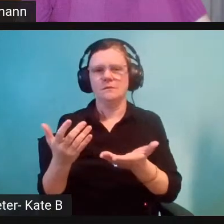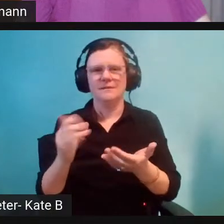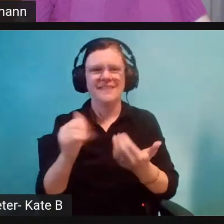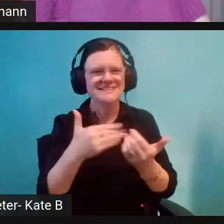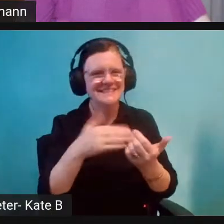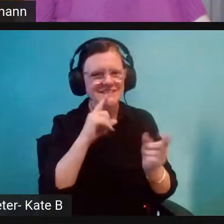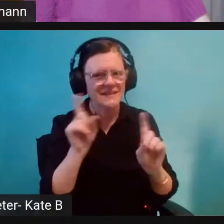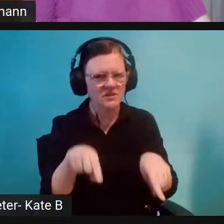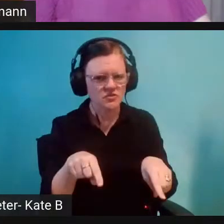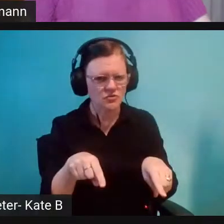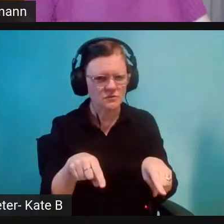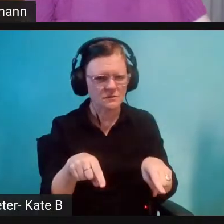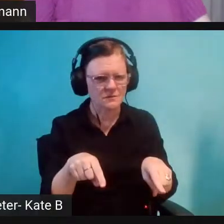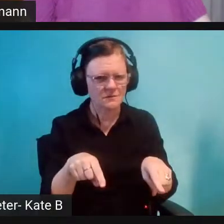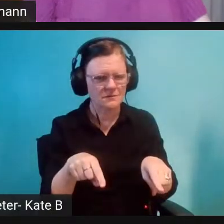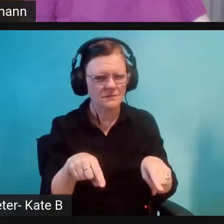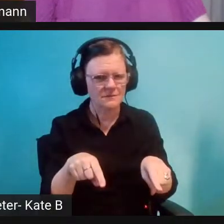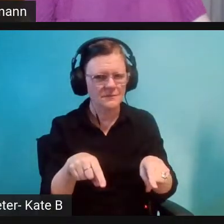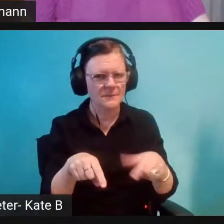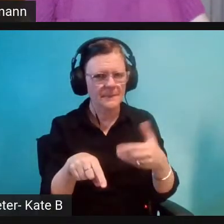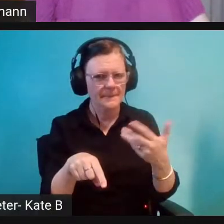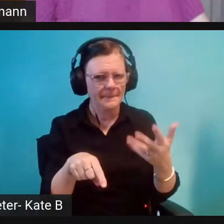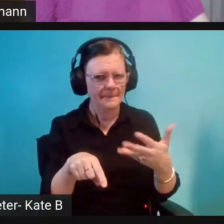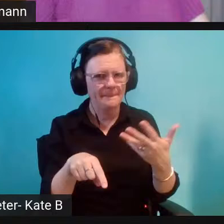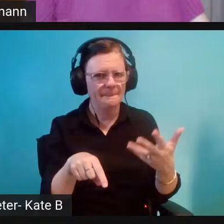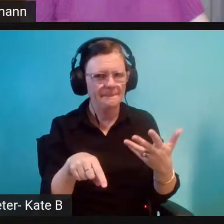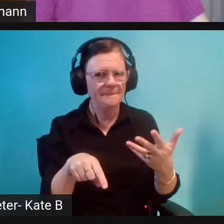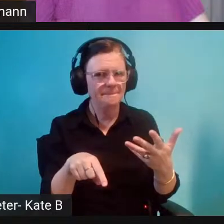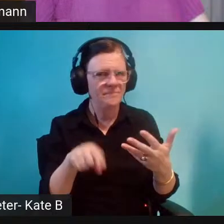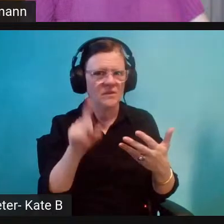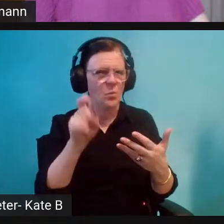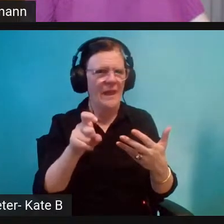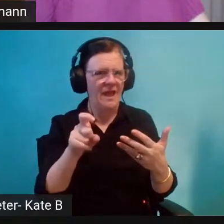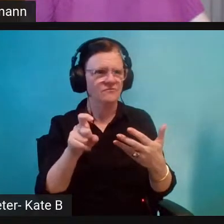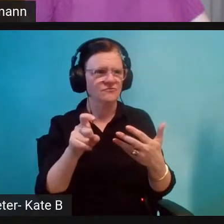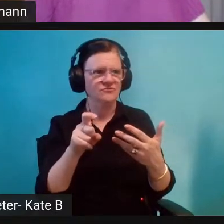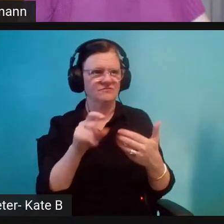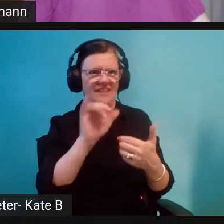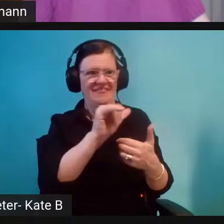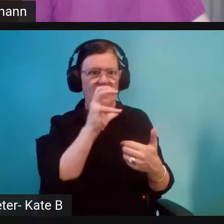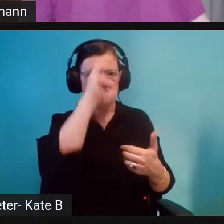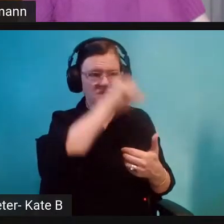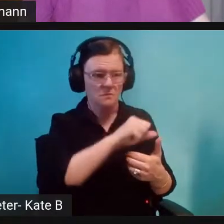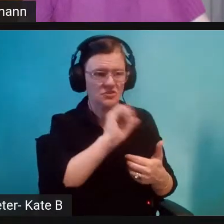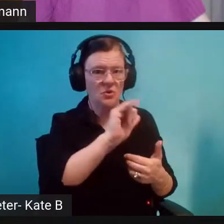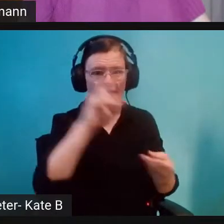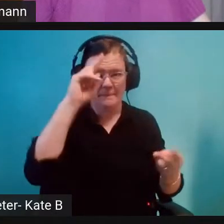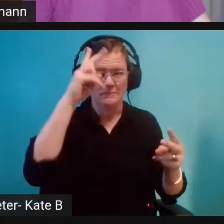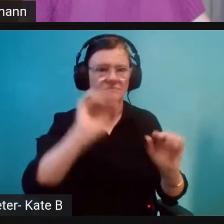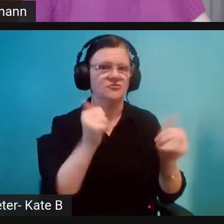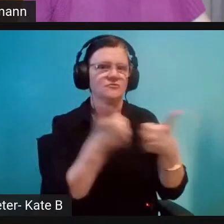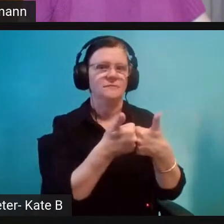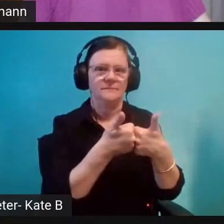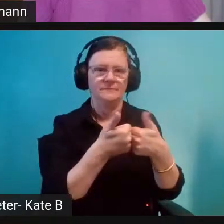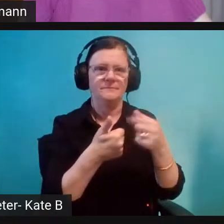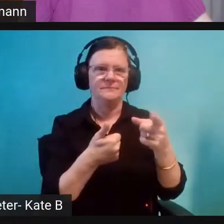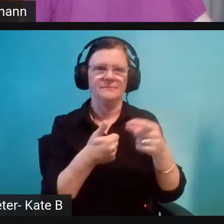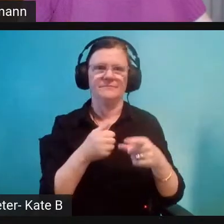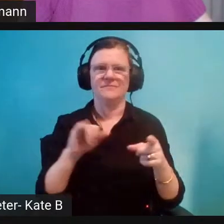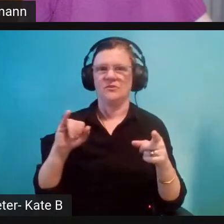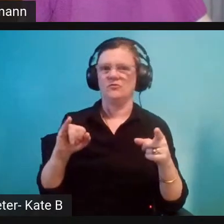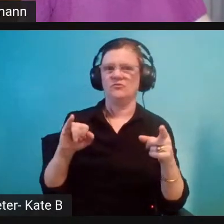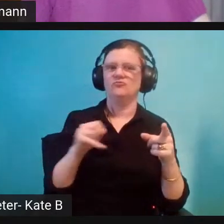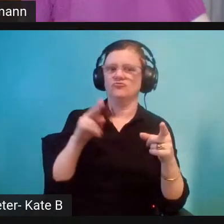expensive or too difficult. And so I think we just have to question those assumptions. Senator Harkin has a very